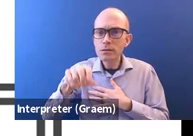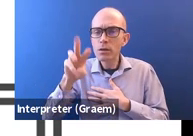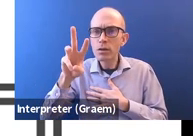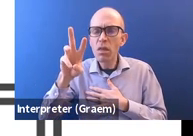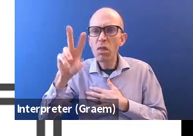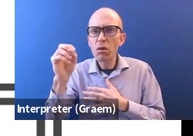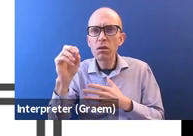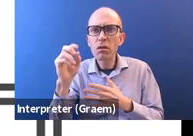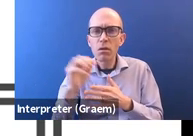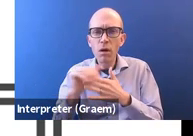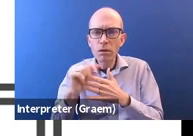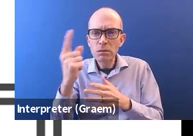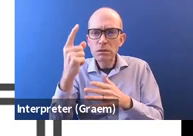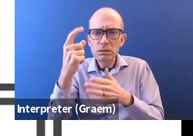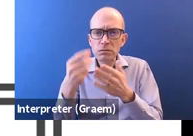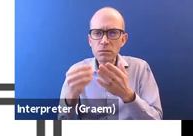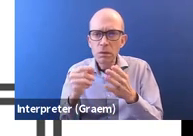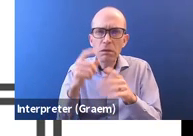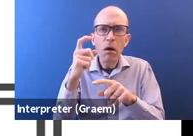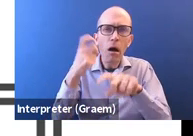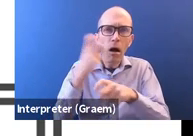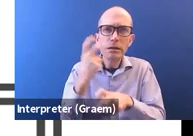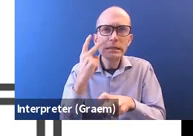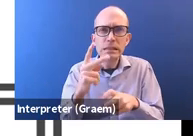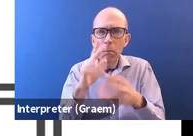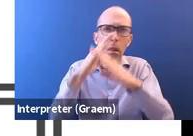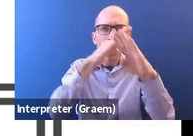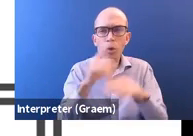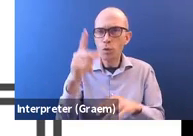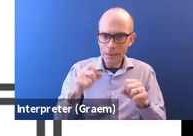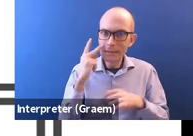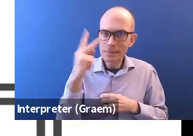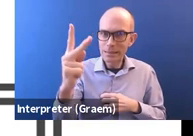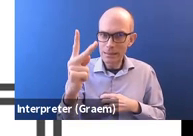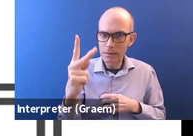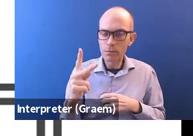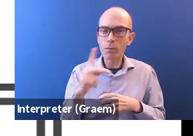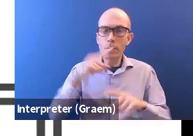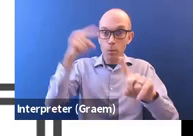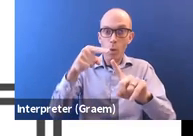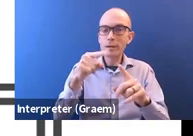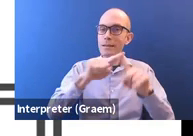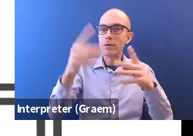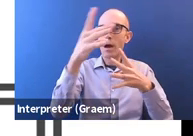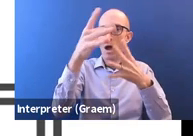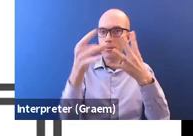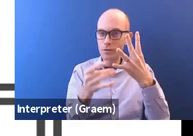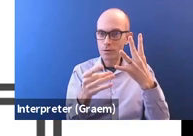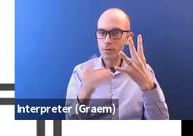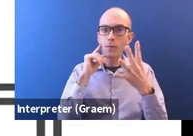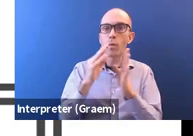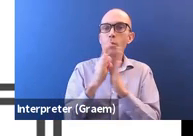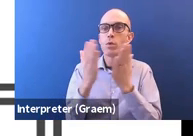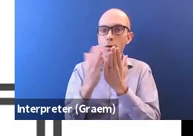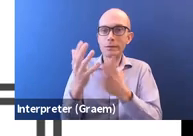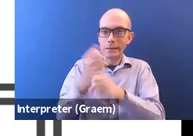It's kind of blocked a little bit, so I don't see it, but you guys can see it on your end. So a lot of different options to fulfill and a big advantage for a